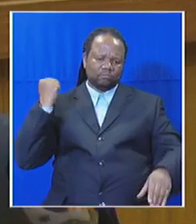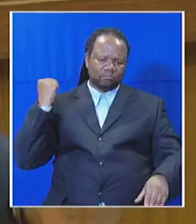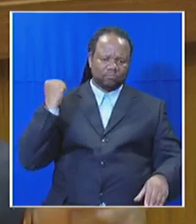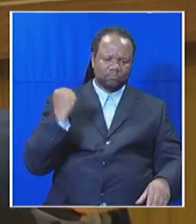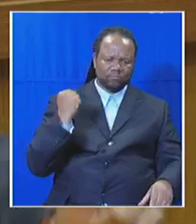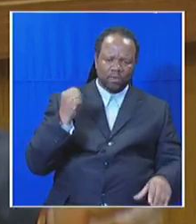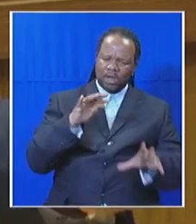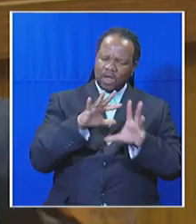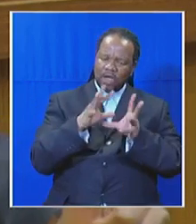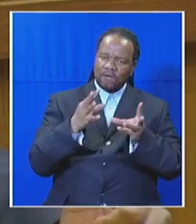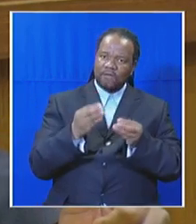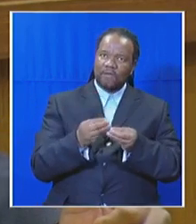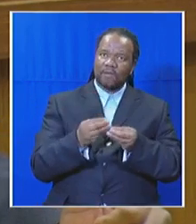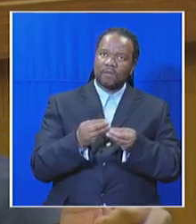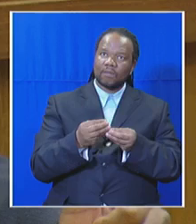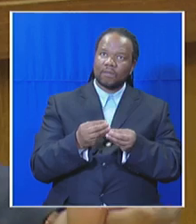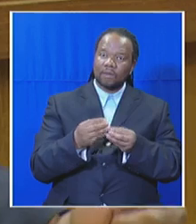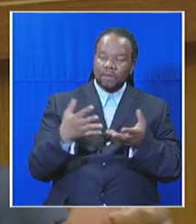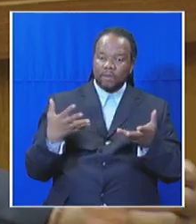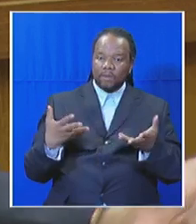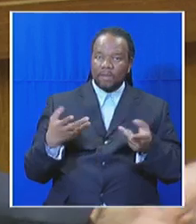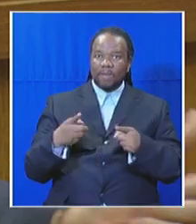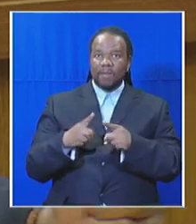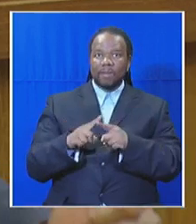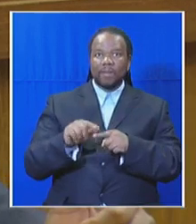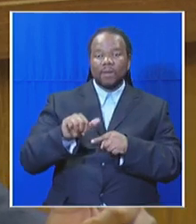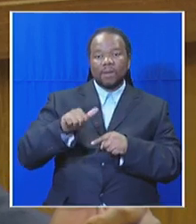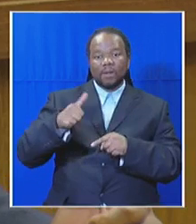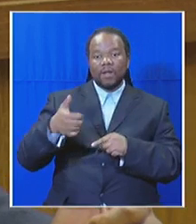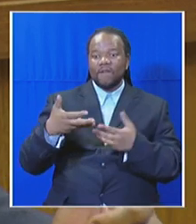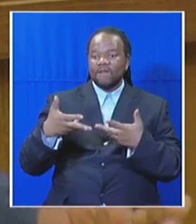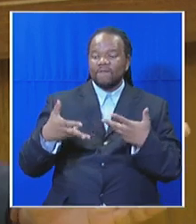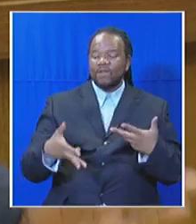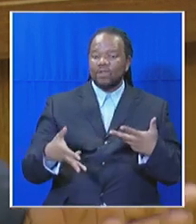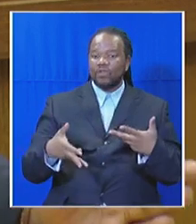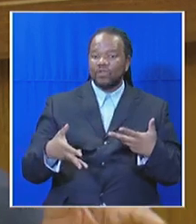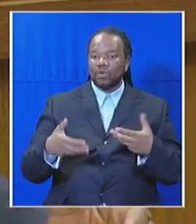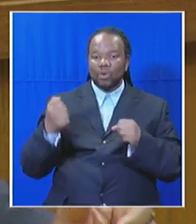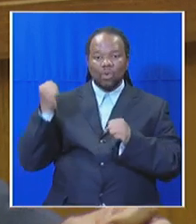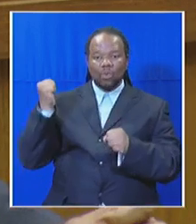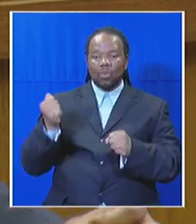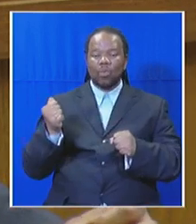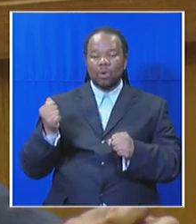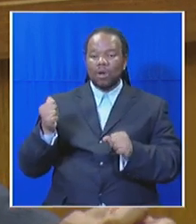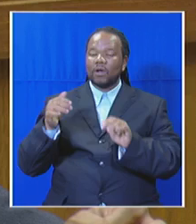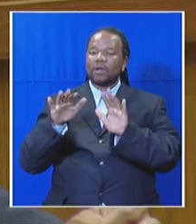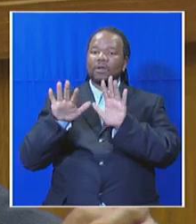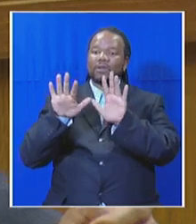who had already used those weapons to kill innocent people, about 10 of them had